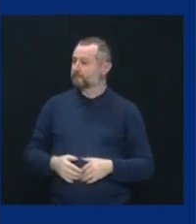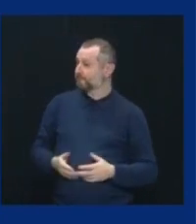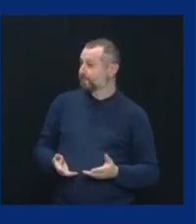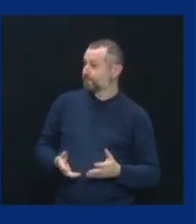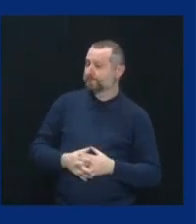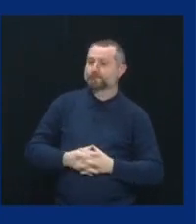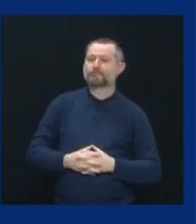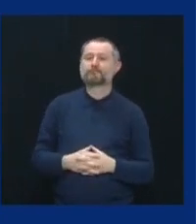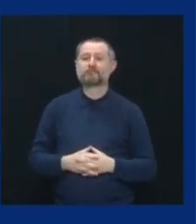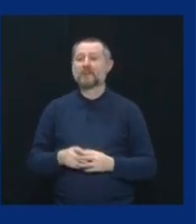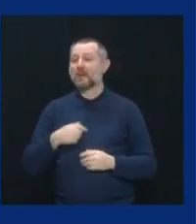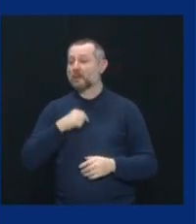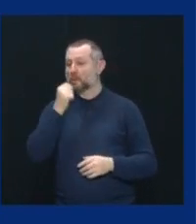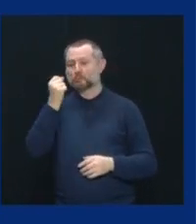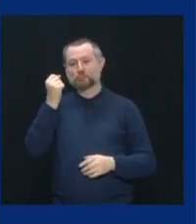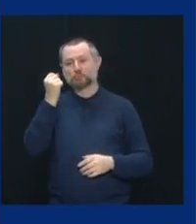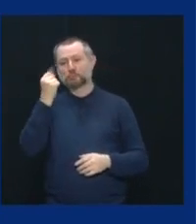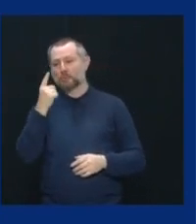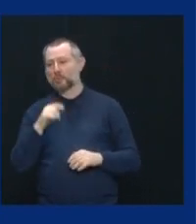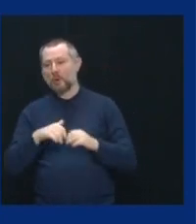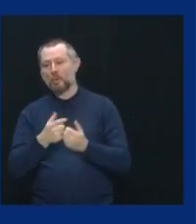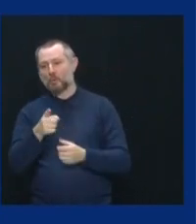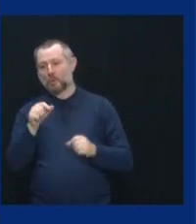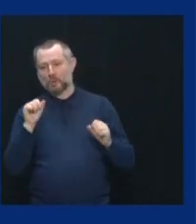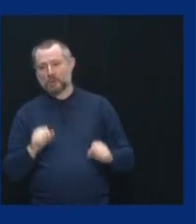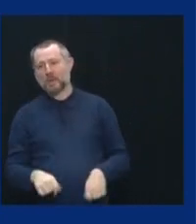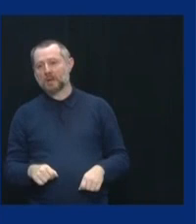I don't understand how you can